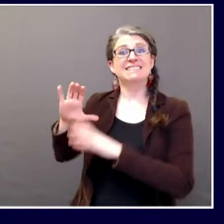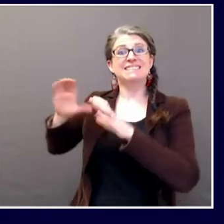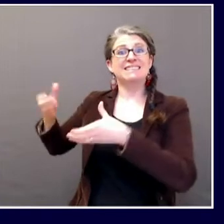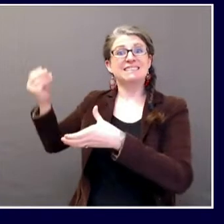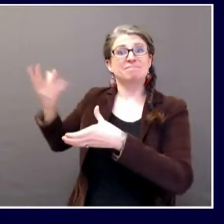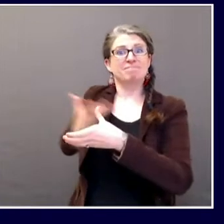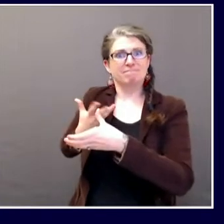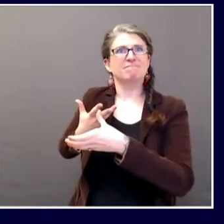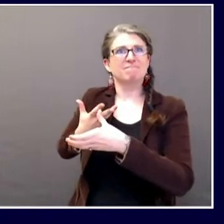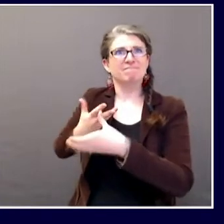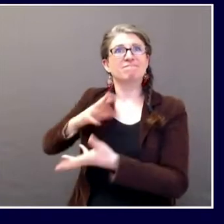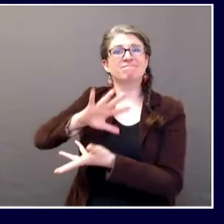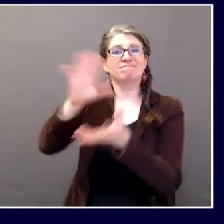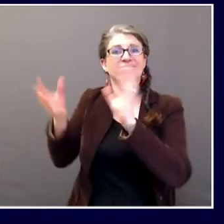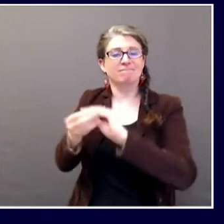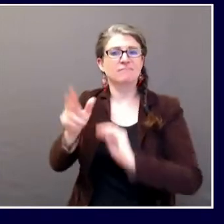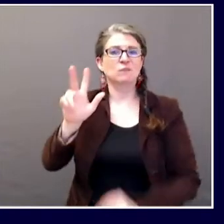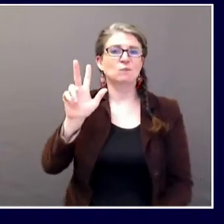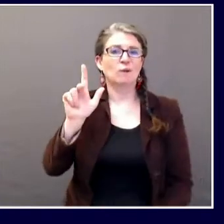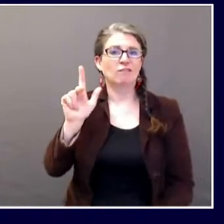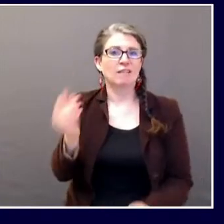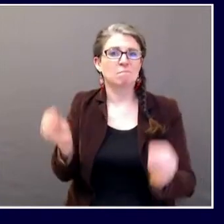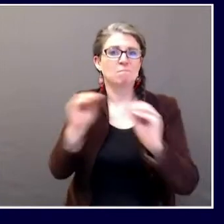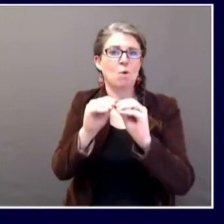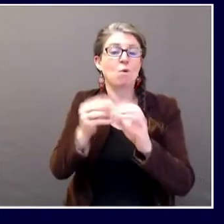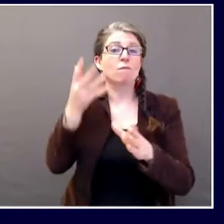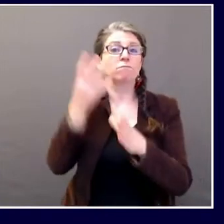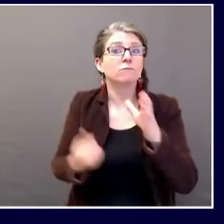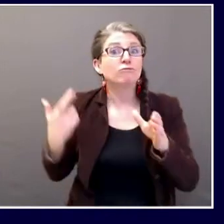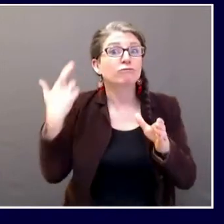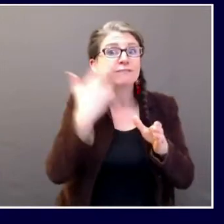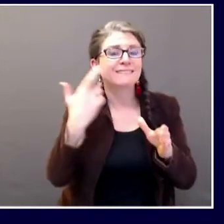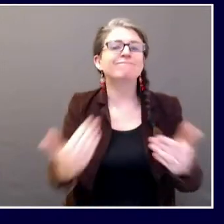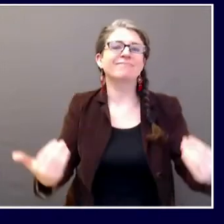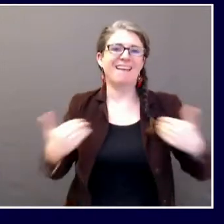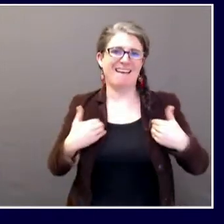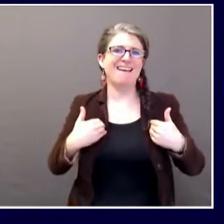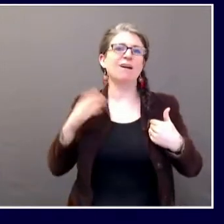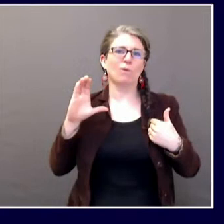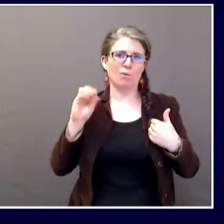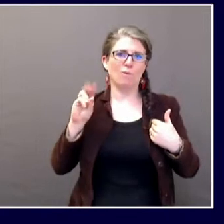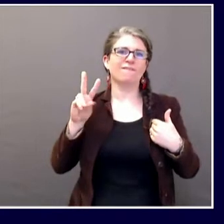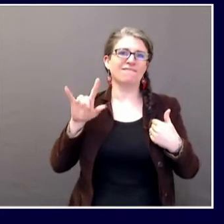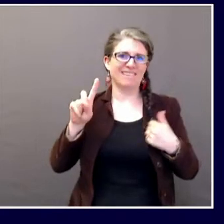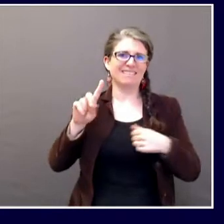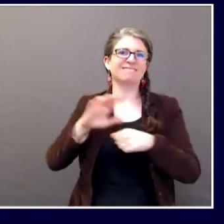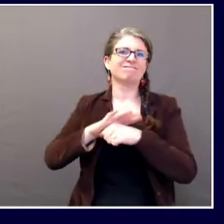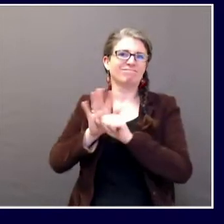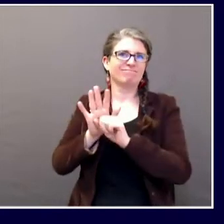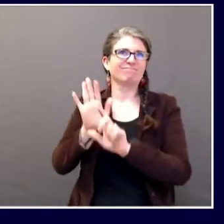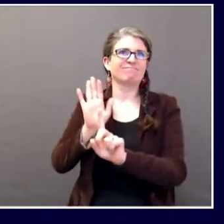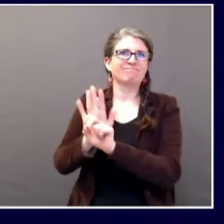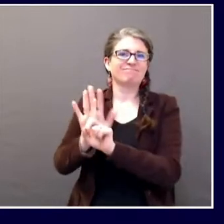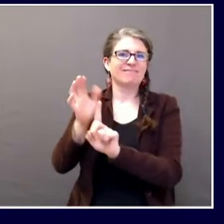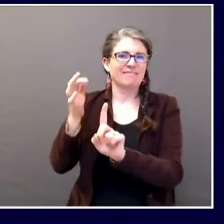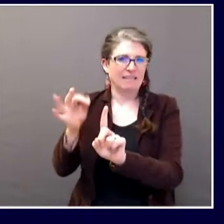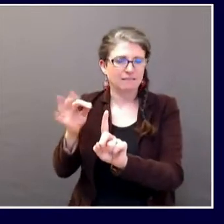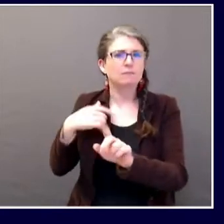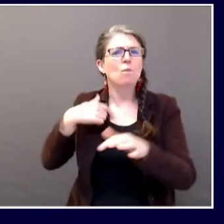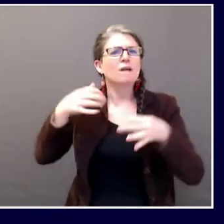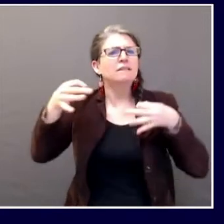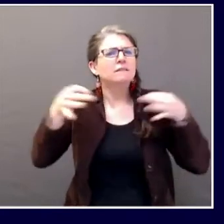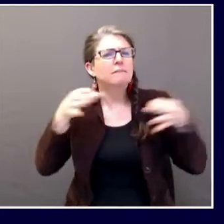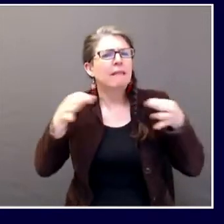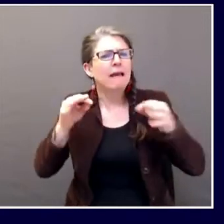23 individuals who have passed away with COVID-19. Now, I'd like to pause because this is a high number,